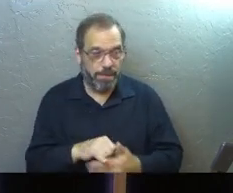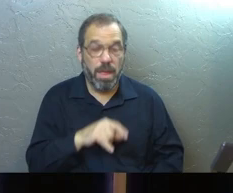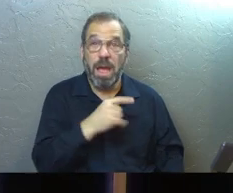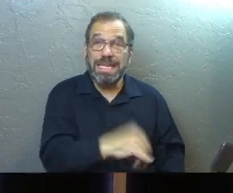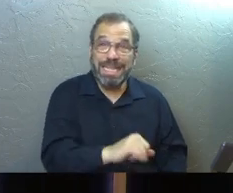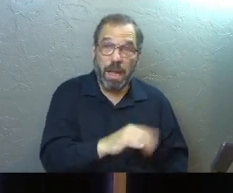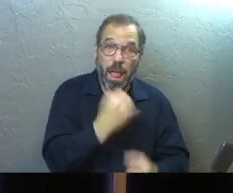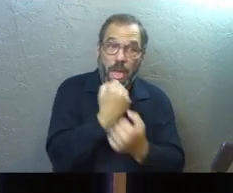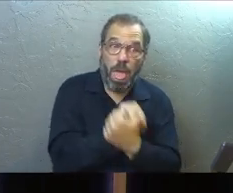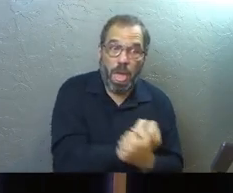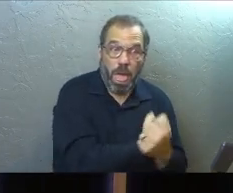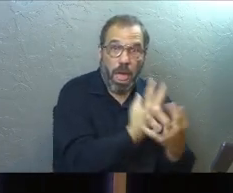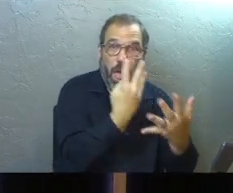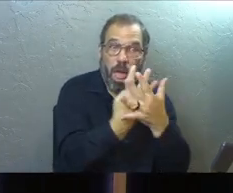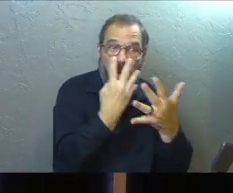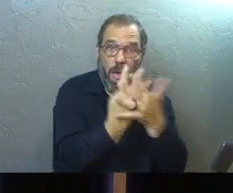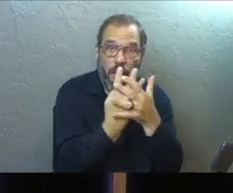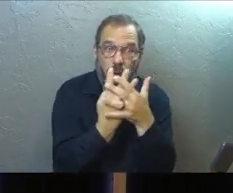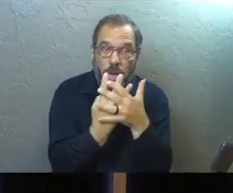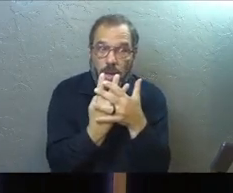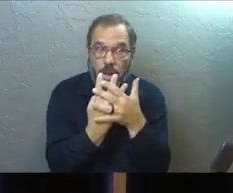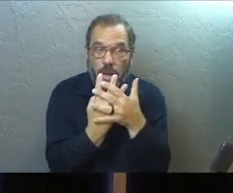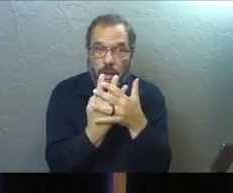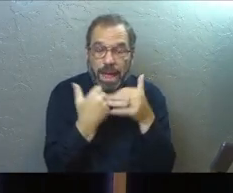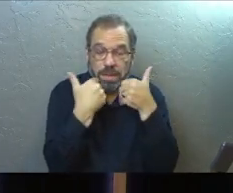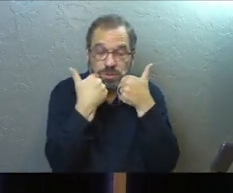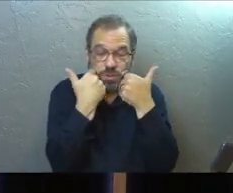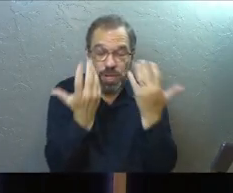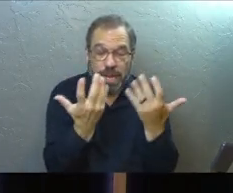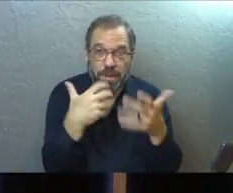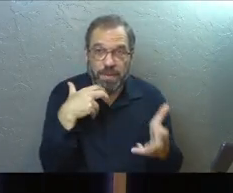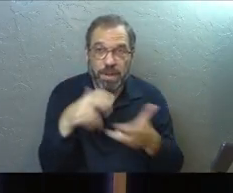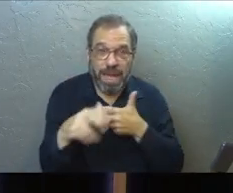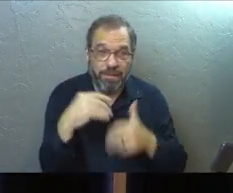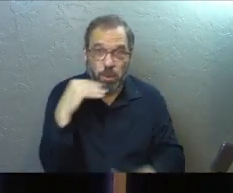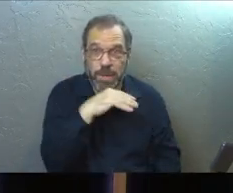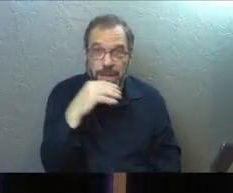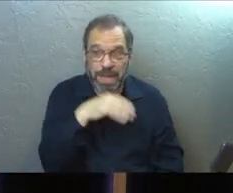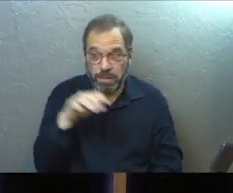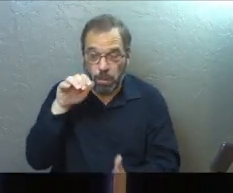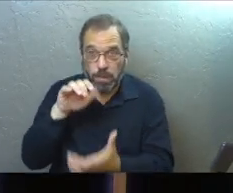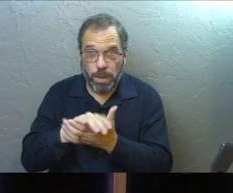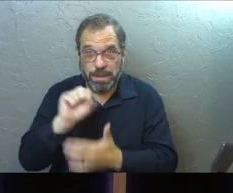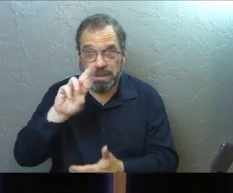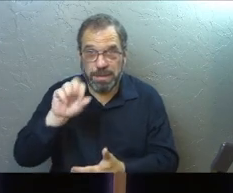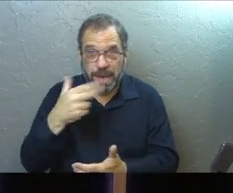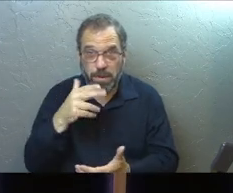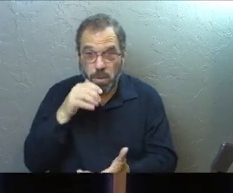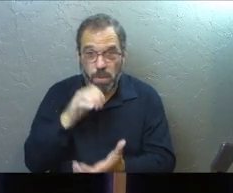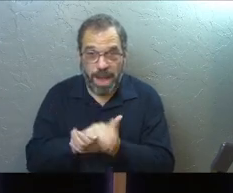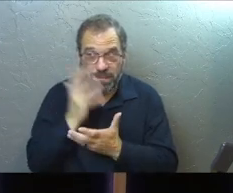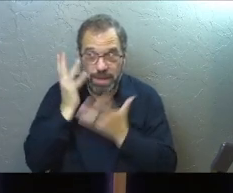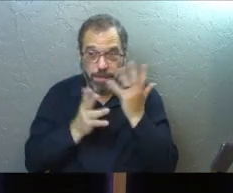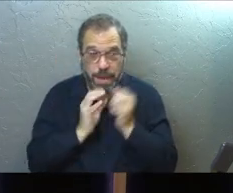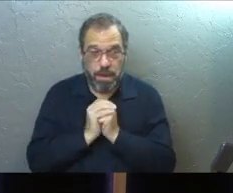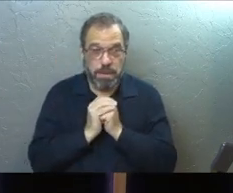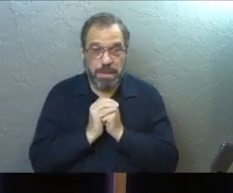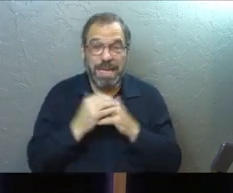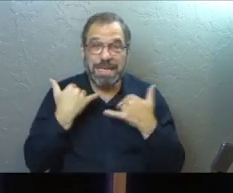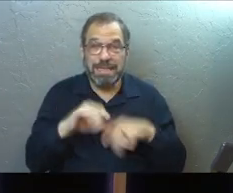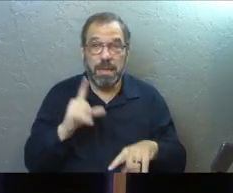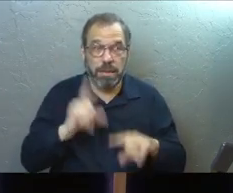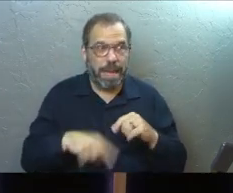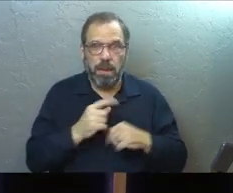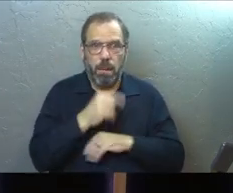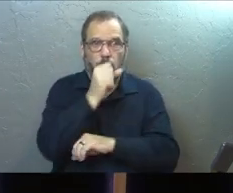Are they still in bondage about it? And in shame about it? About what she had done? Still embarrassed? Still